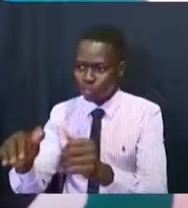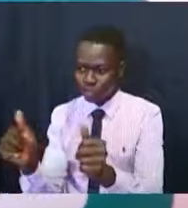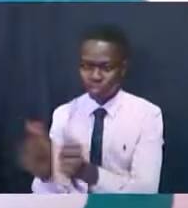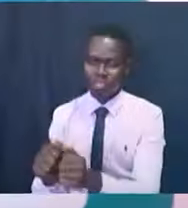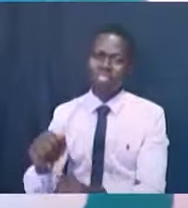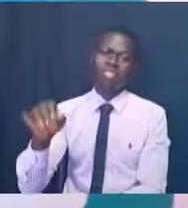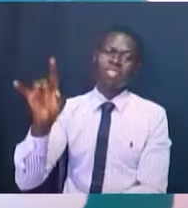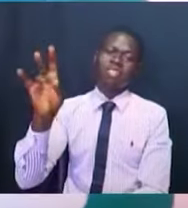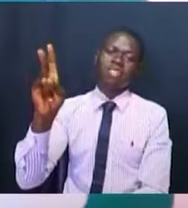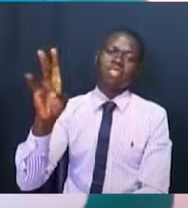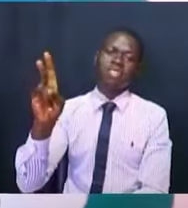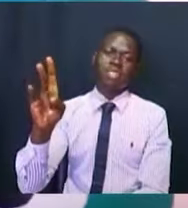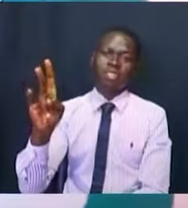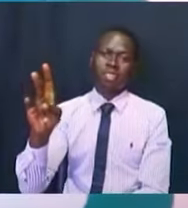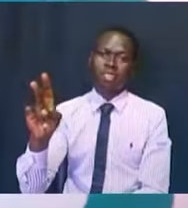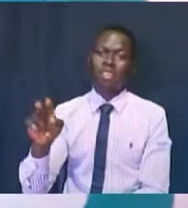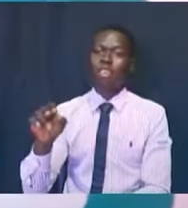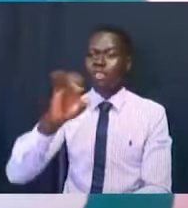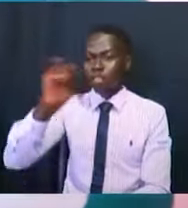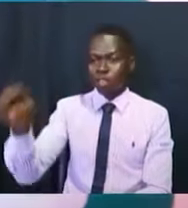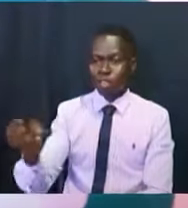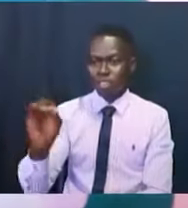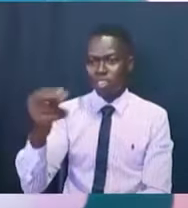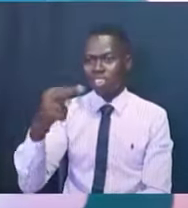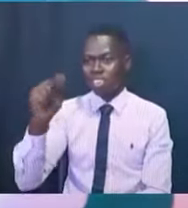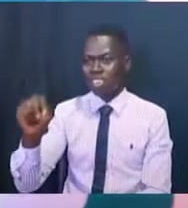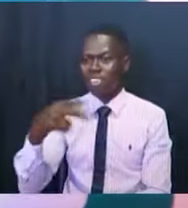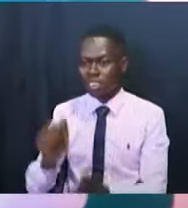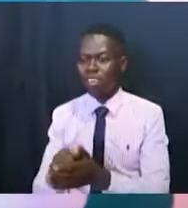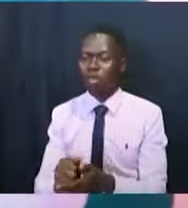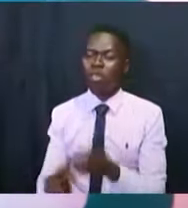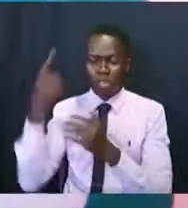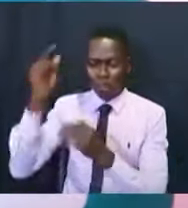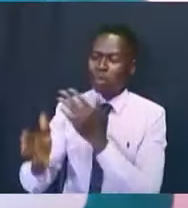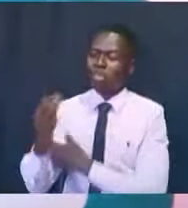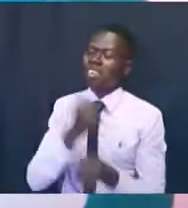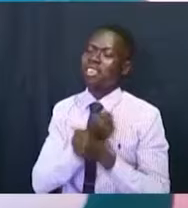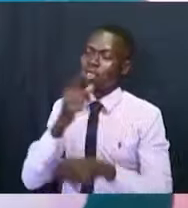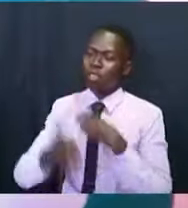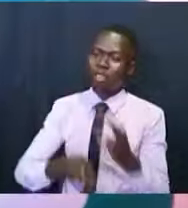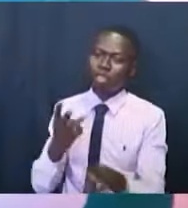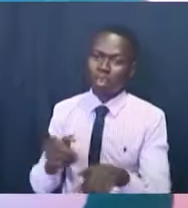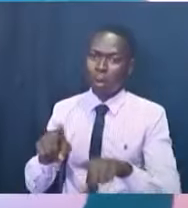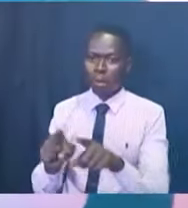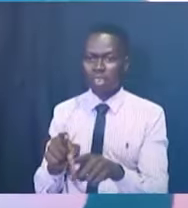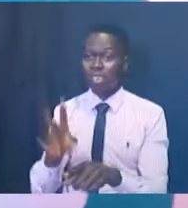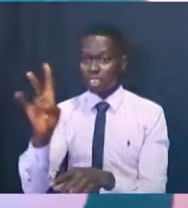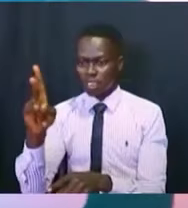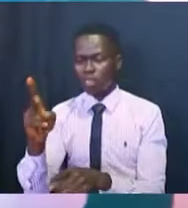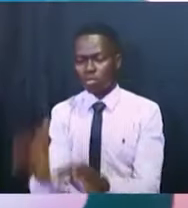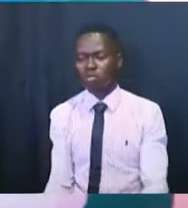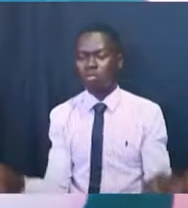So John 3, 16 is very popular. So once we get to 16, for God so loved the world. But I think this one is a big one too.